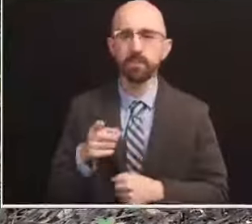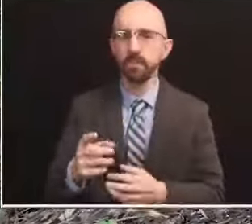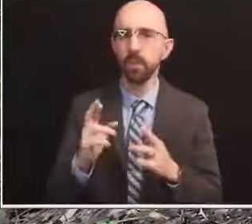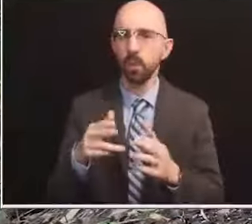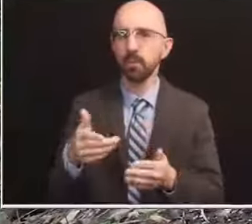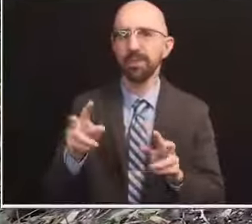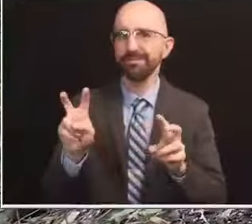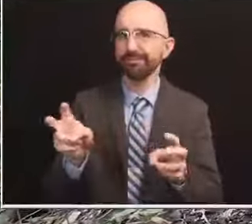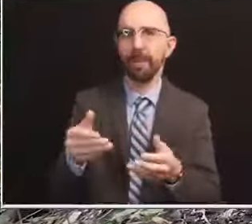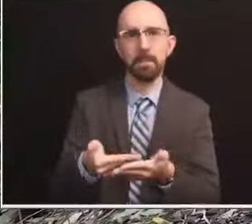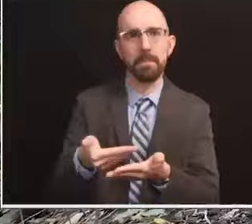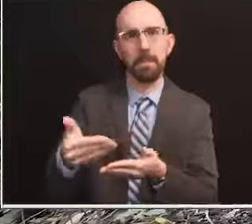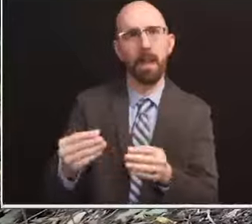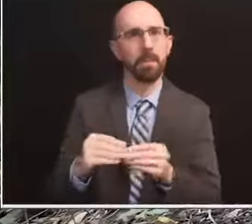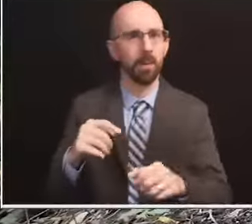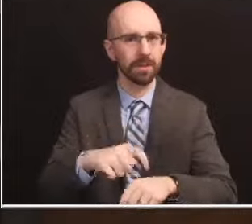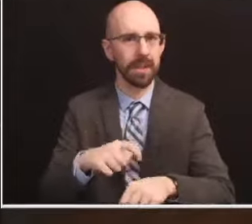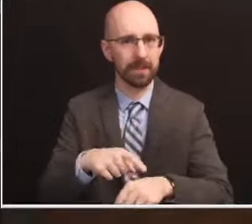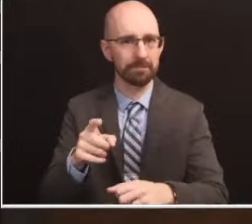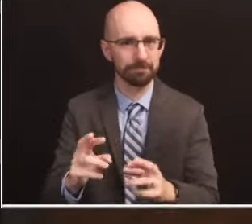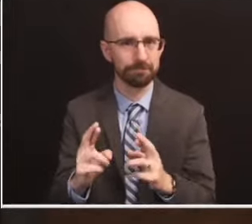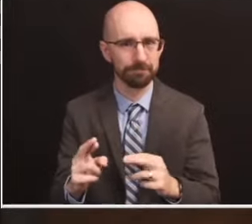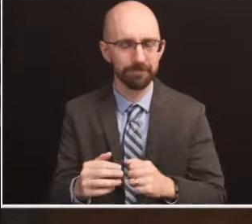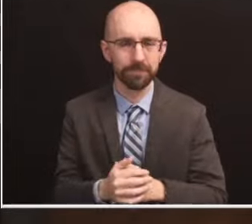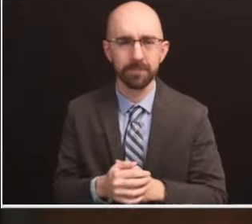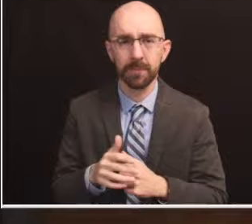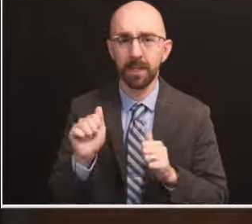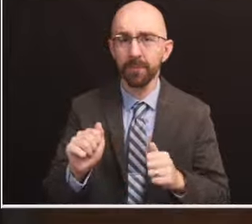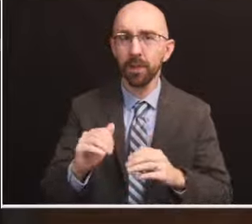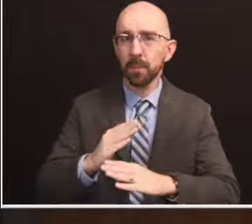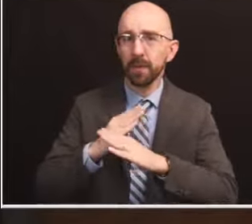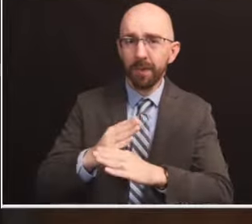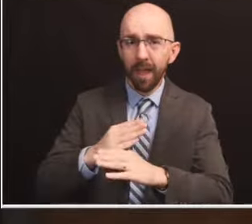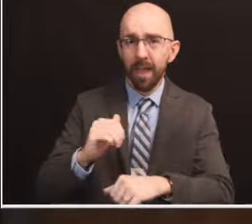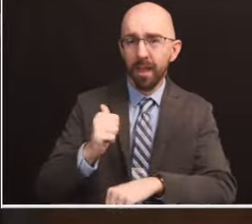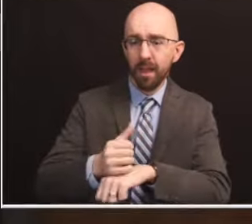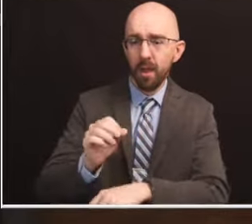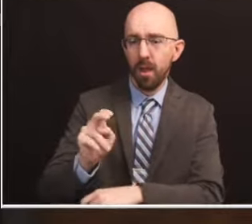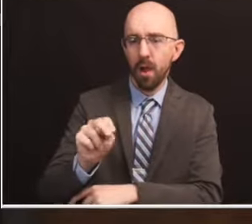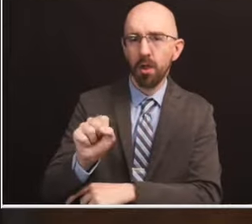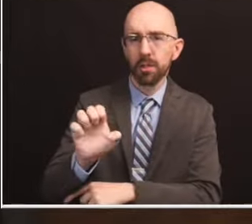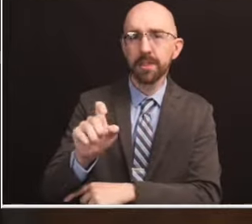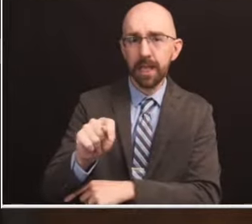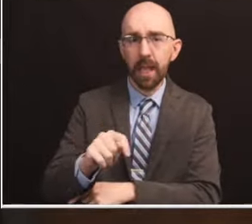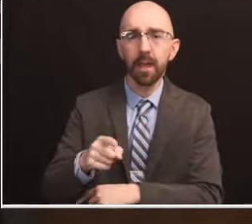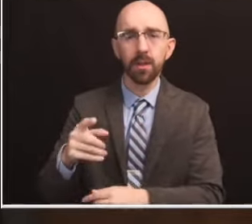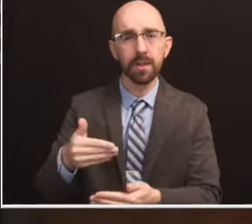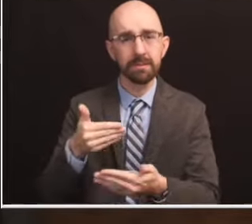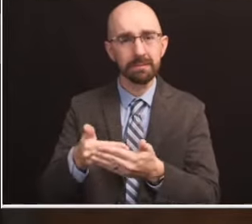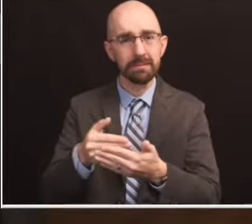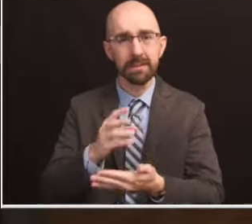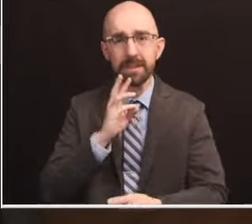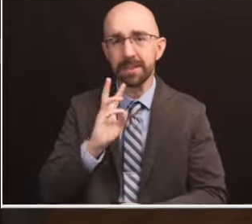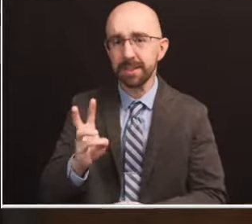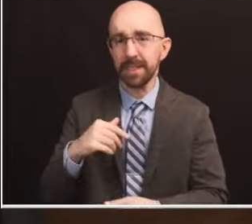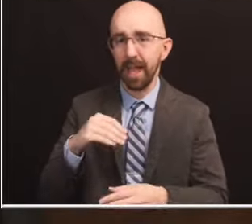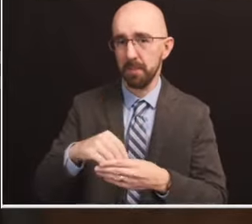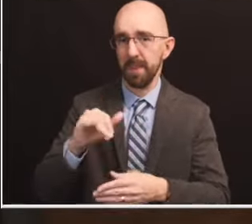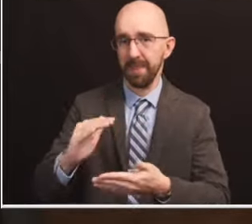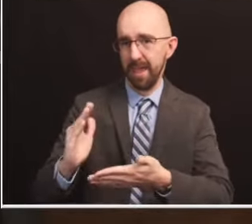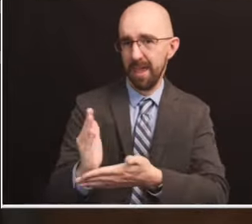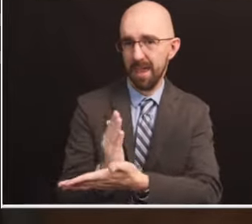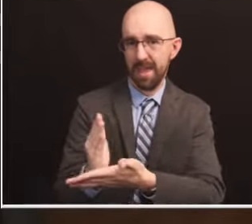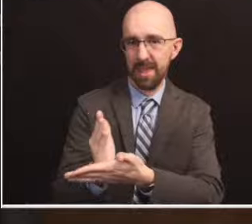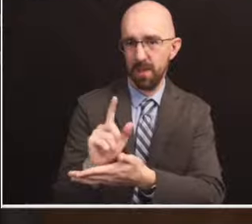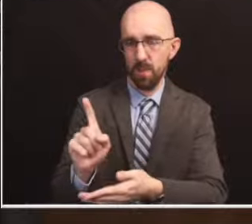buying herself more time. If we could just prevent the onset. So nearing 60, I'm in that zone